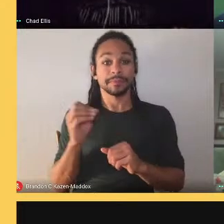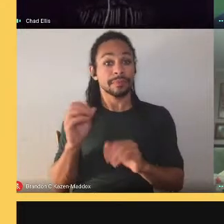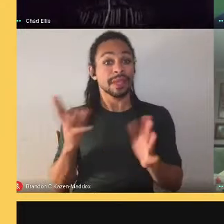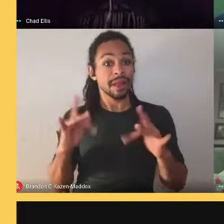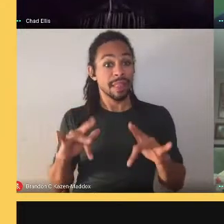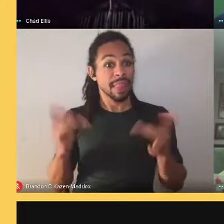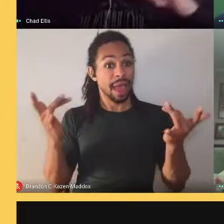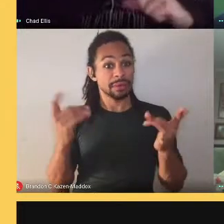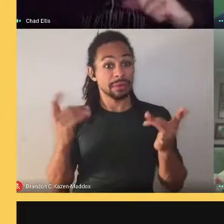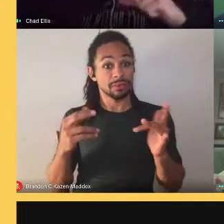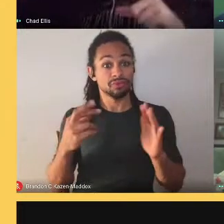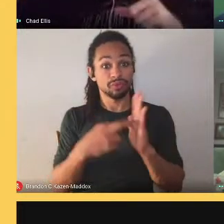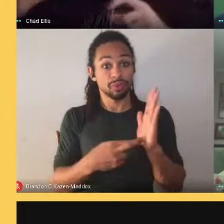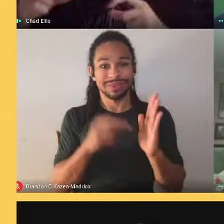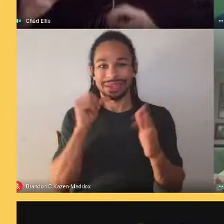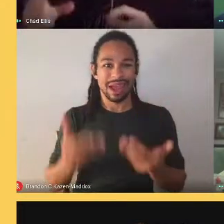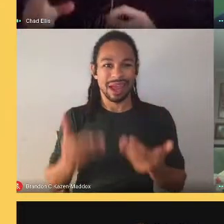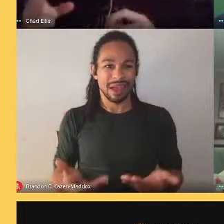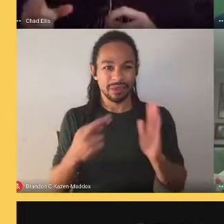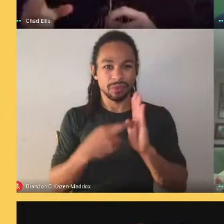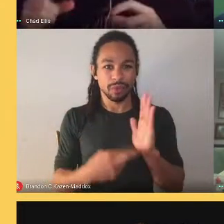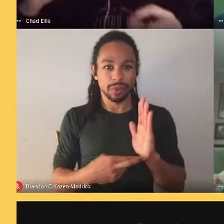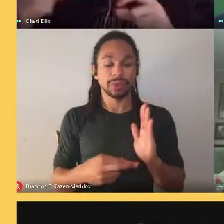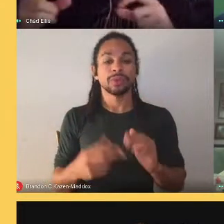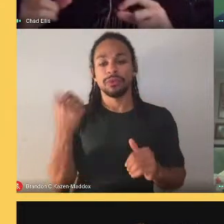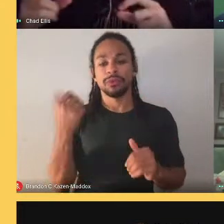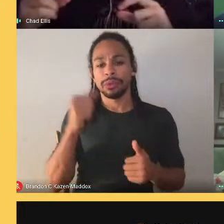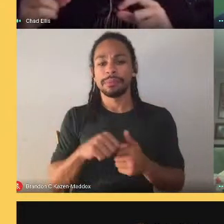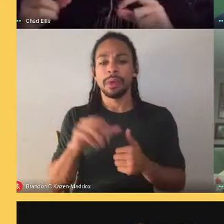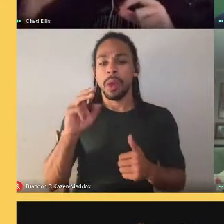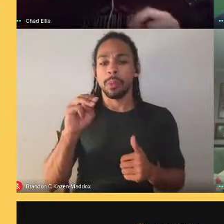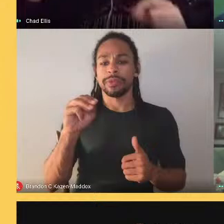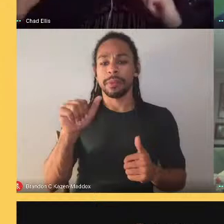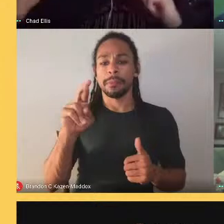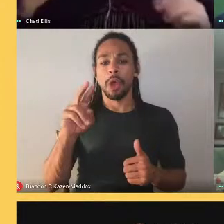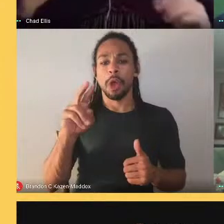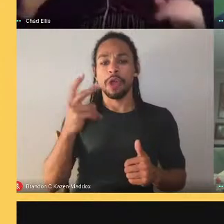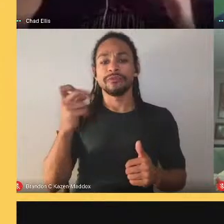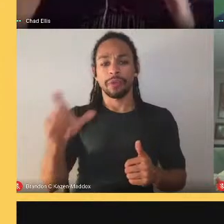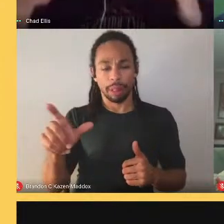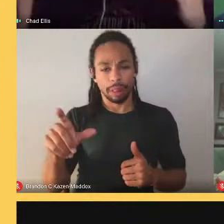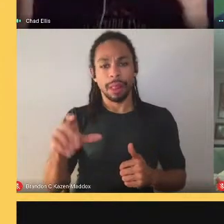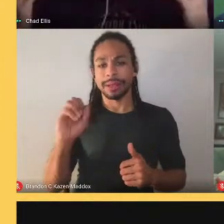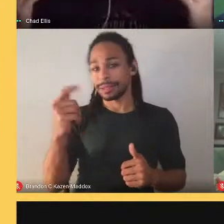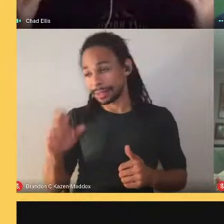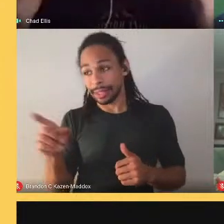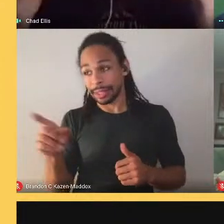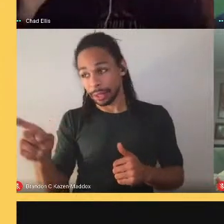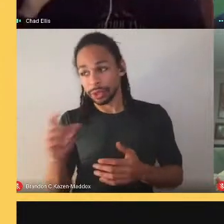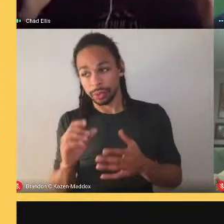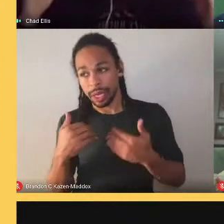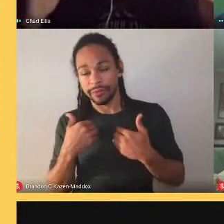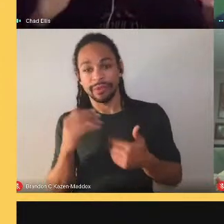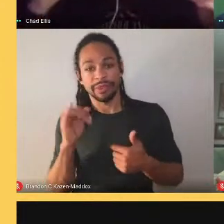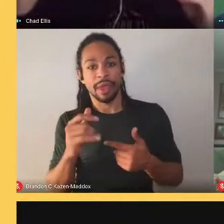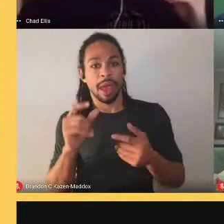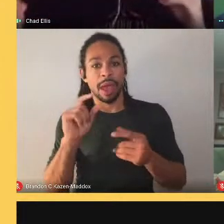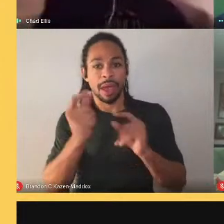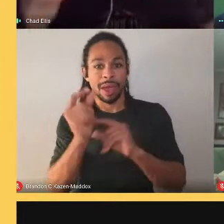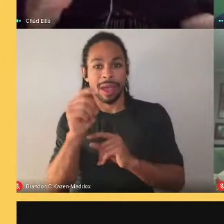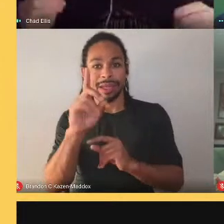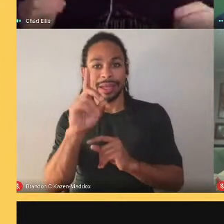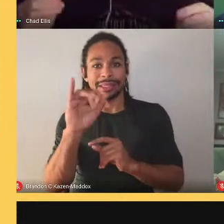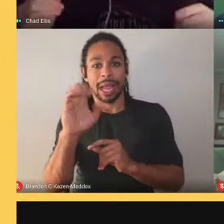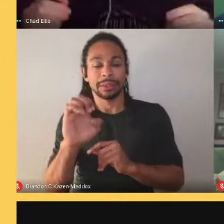two thematic dice that you would use, but even then it took some literacy to be able to know which one you're pulling